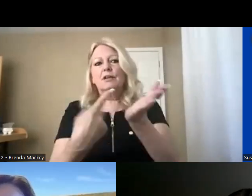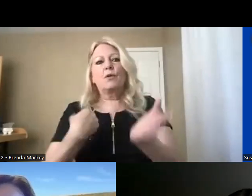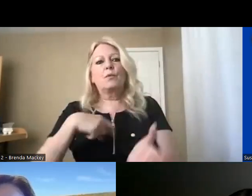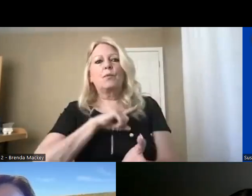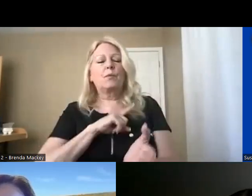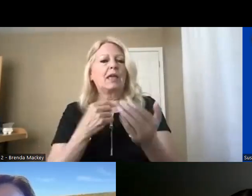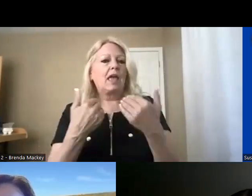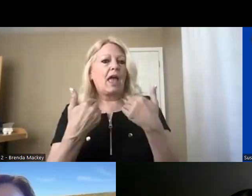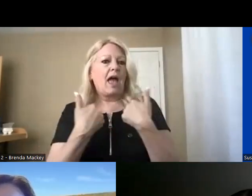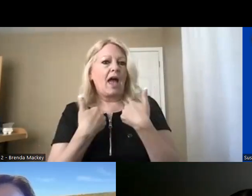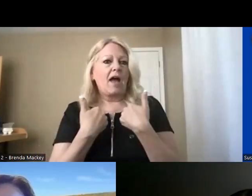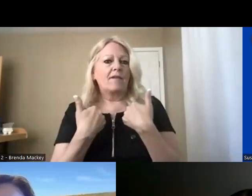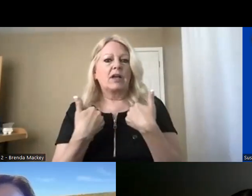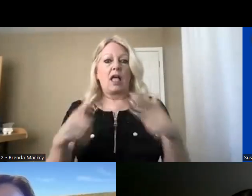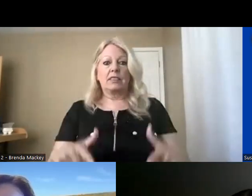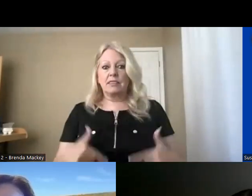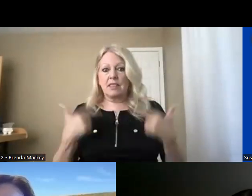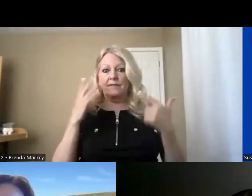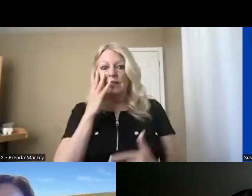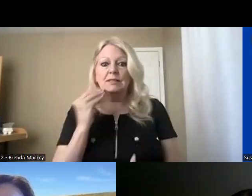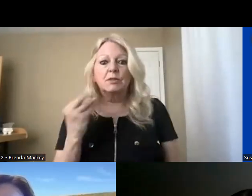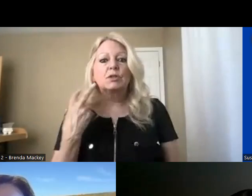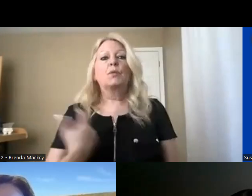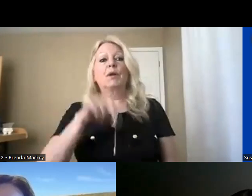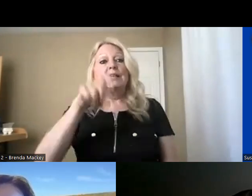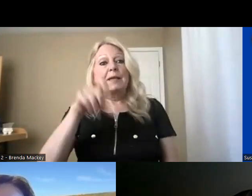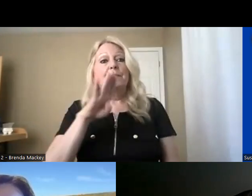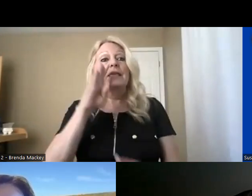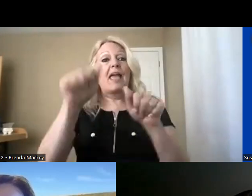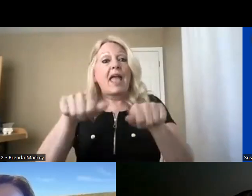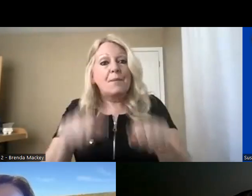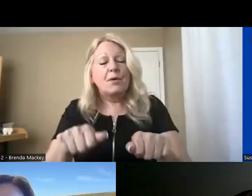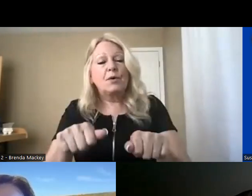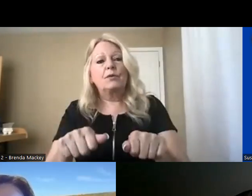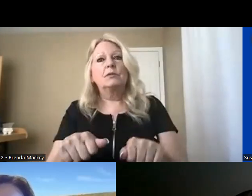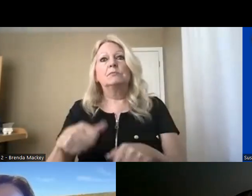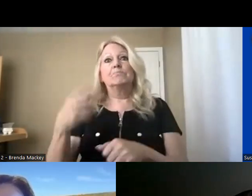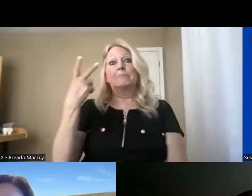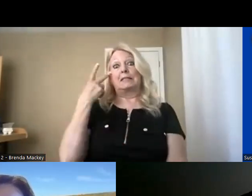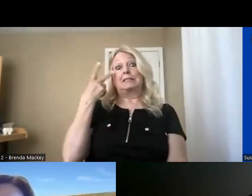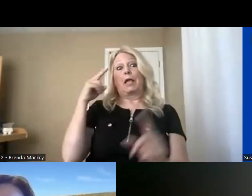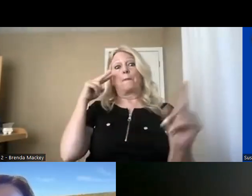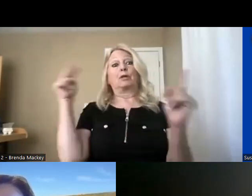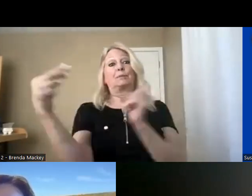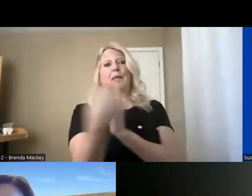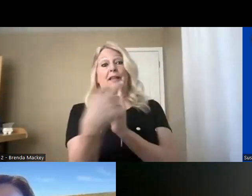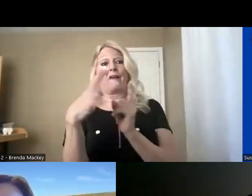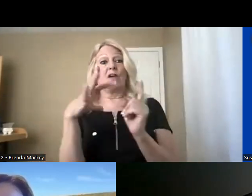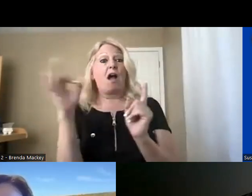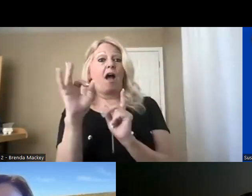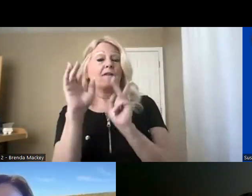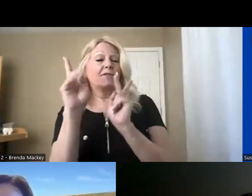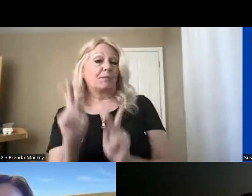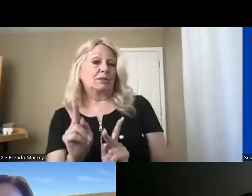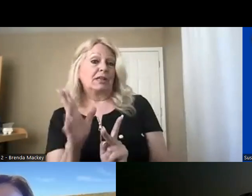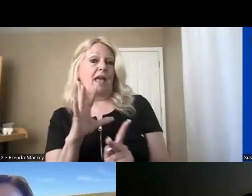this concept of a lived experience advisory board, we need to be able to take the perspective of the person and tie it to system change, because